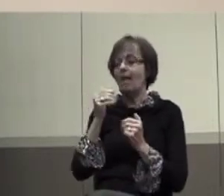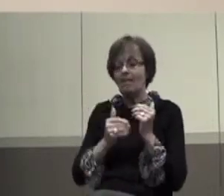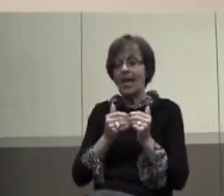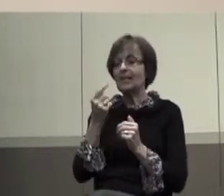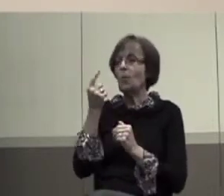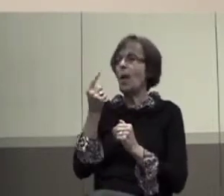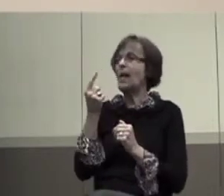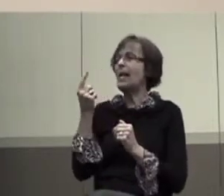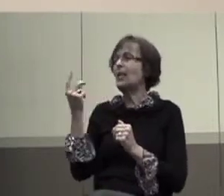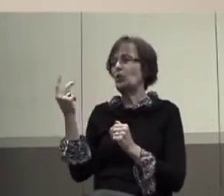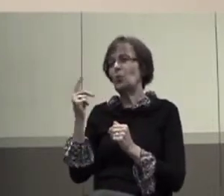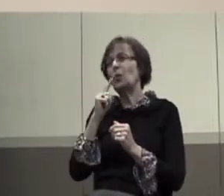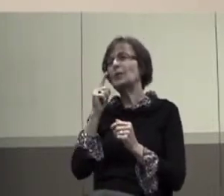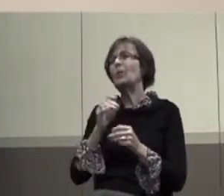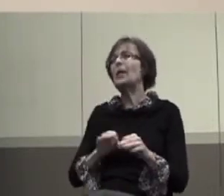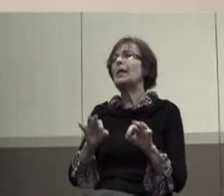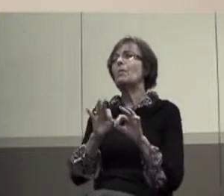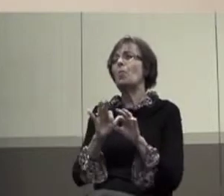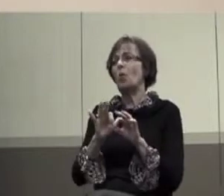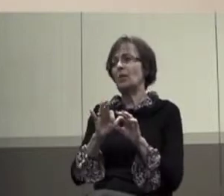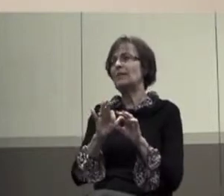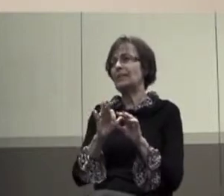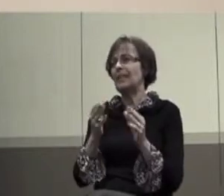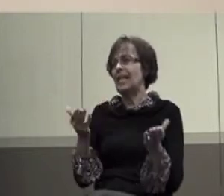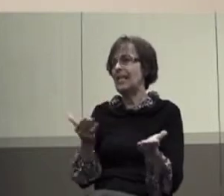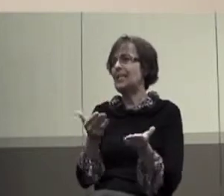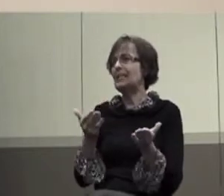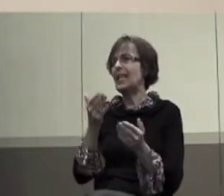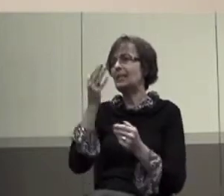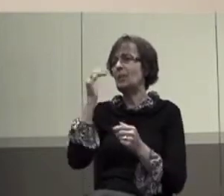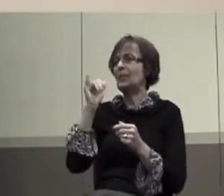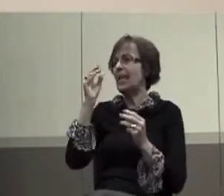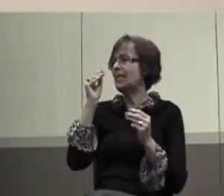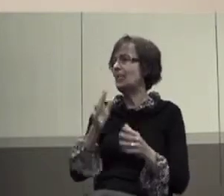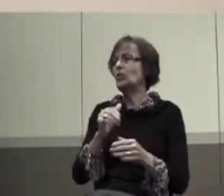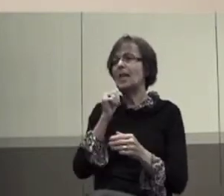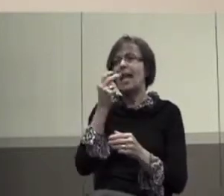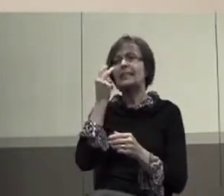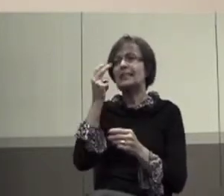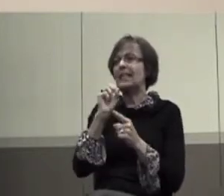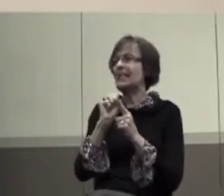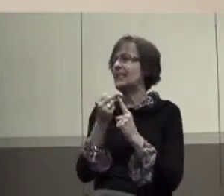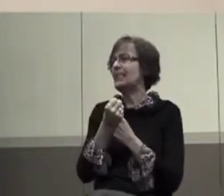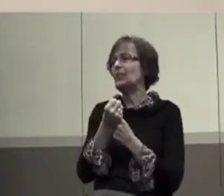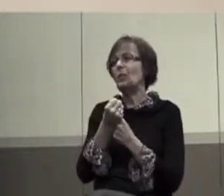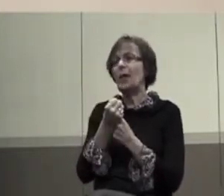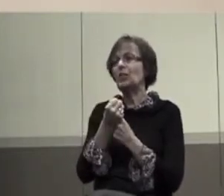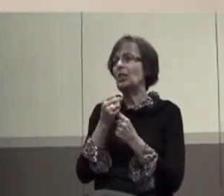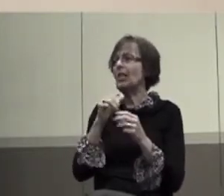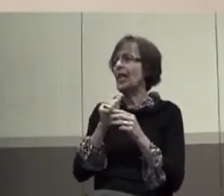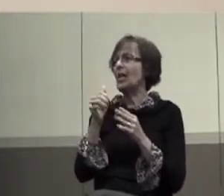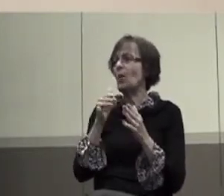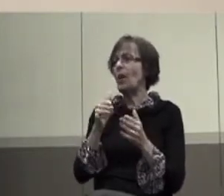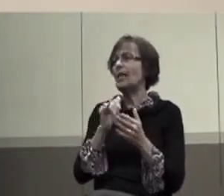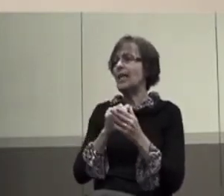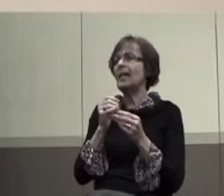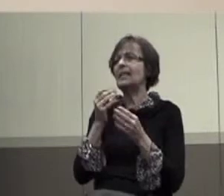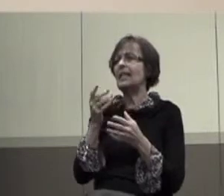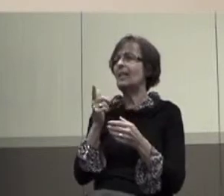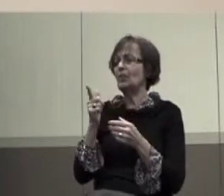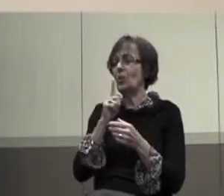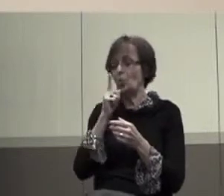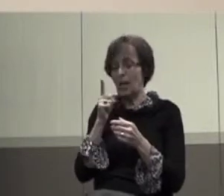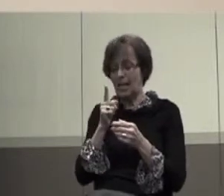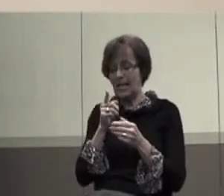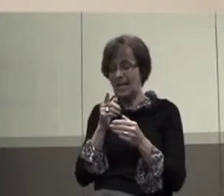and phase 2 is going to be really important in this case, because this teacher's not seeing the situation in a way that's giving her many handles